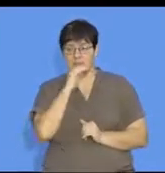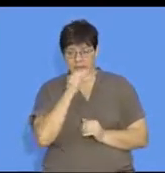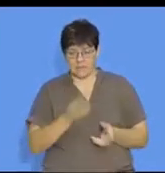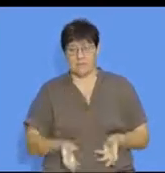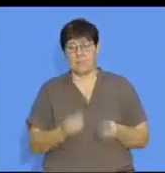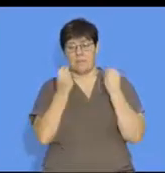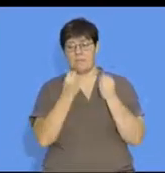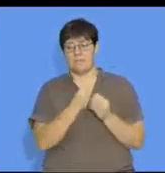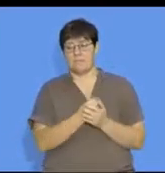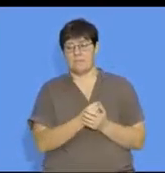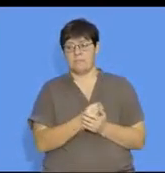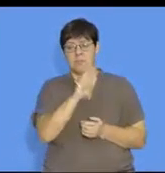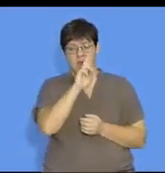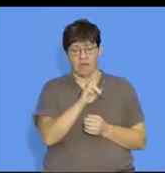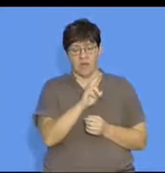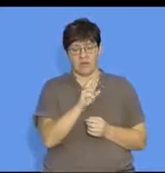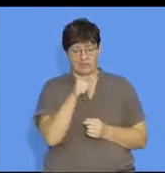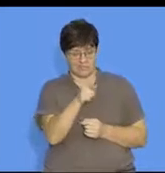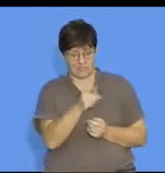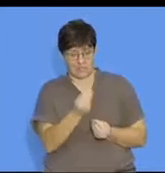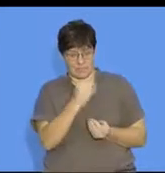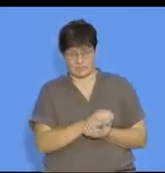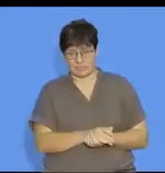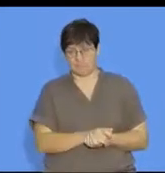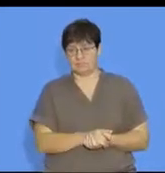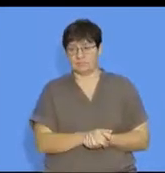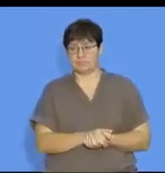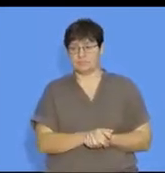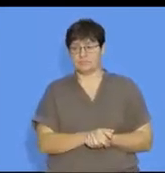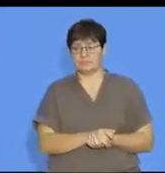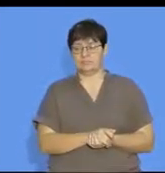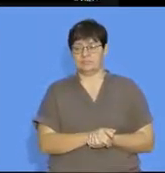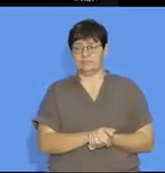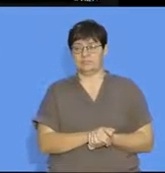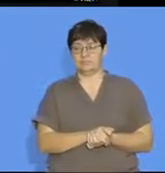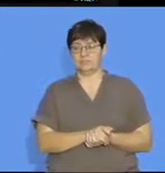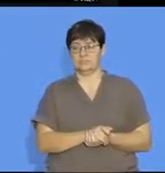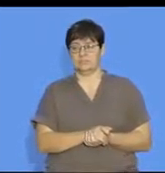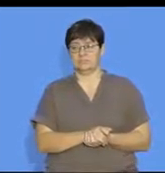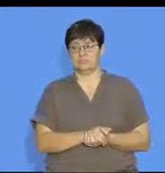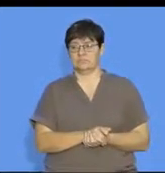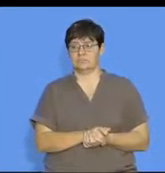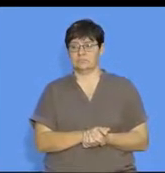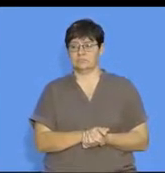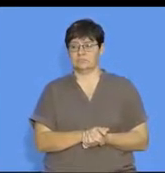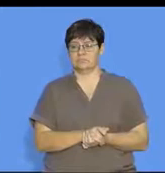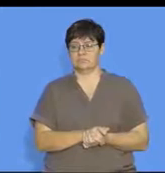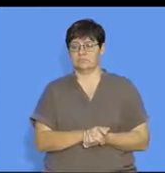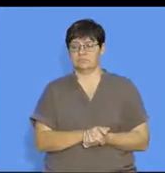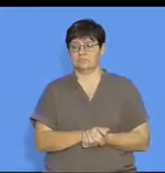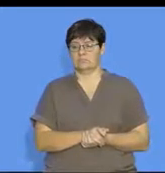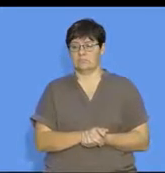we are able to find the internal resistance of this battery, okay? Now, if we can quickly go to our